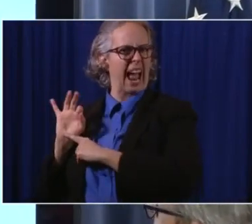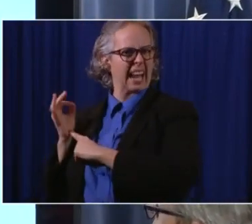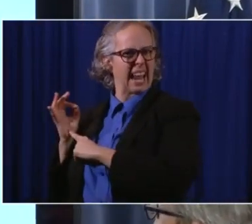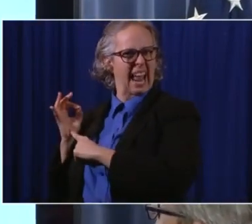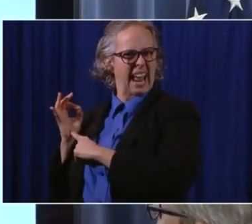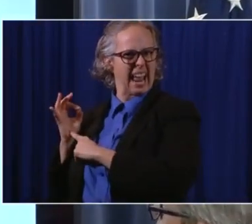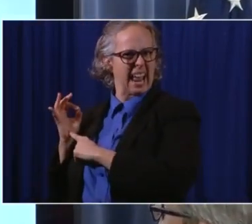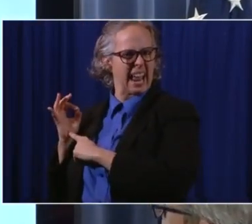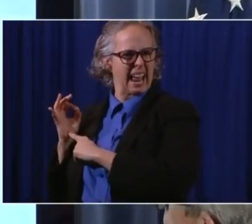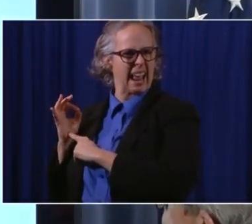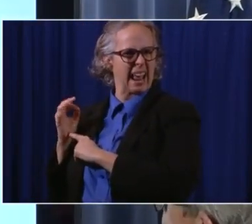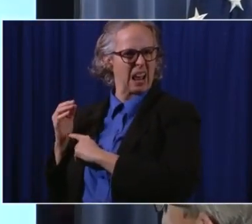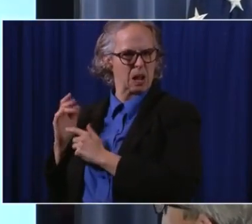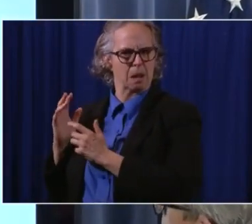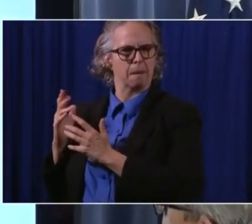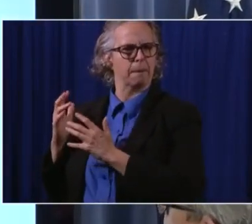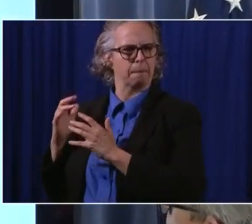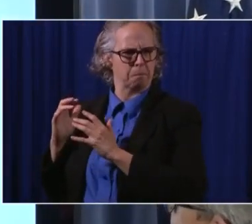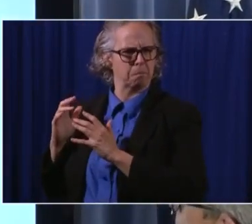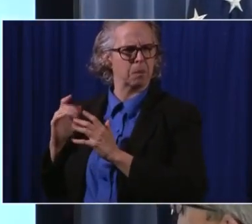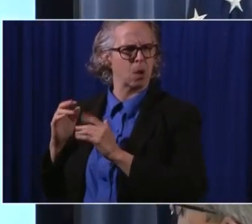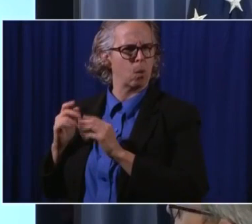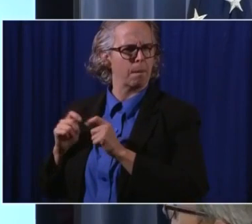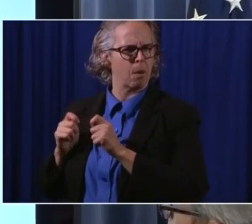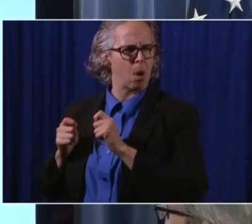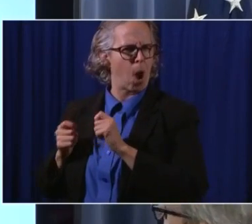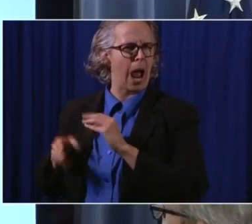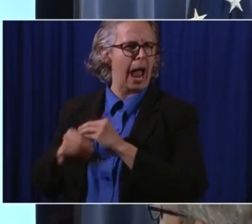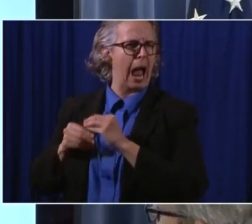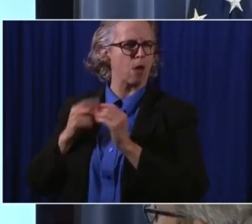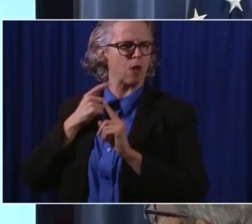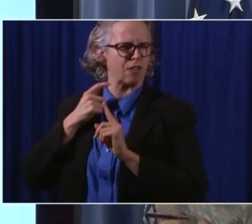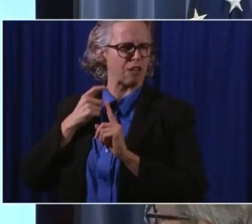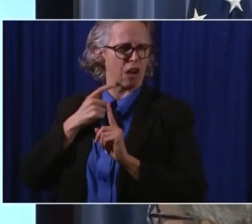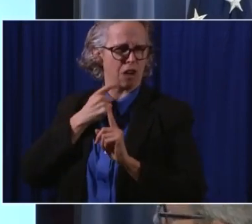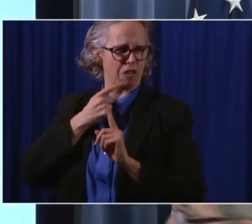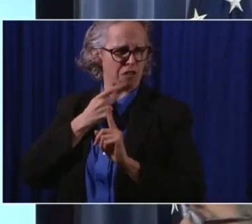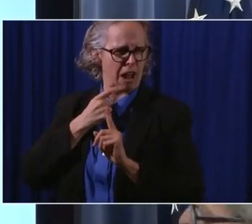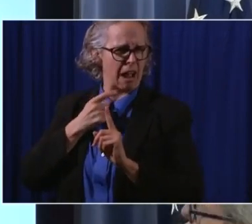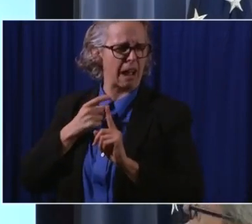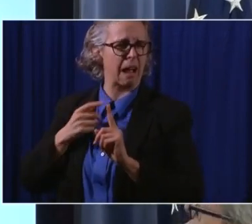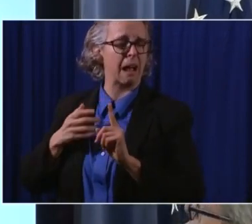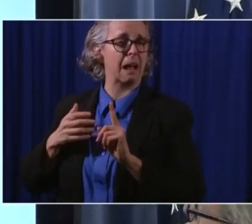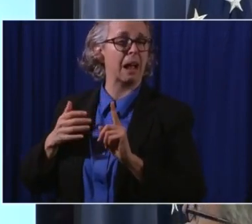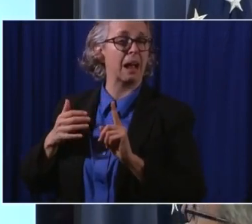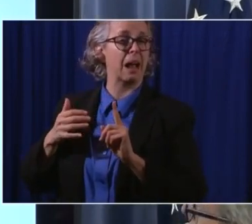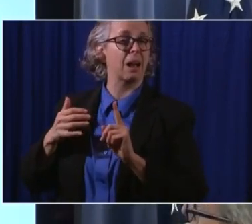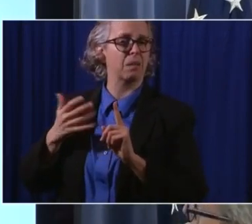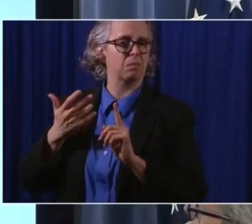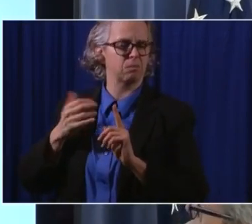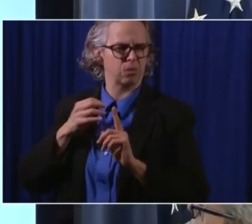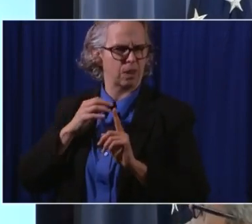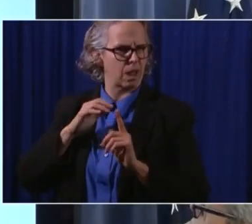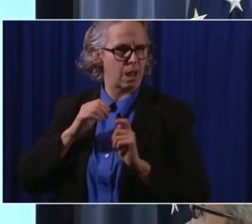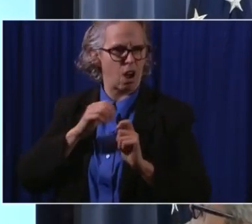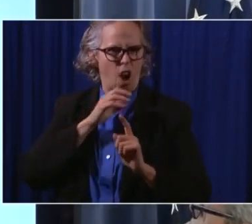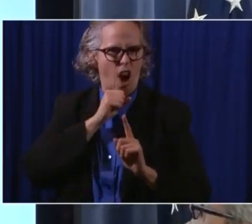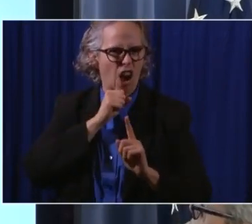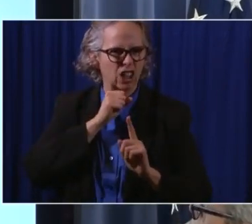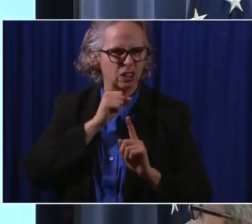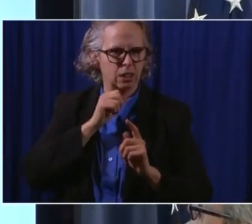little change there, a few more red, and a few more orange. Then the next one,